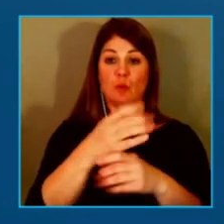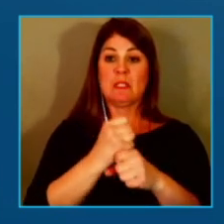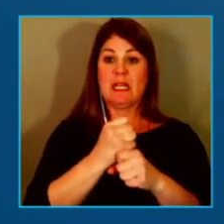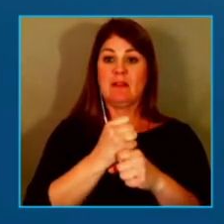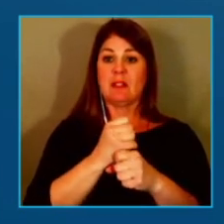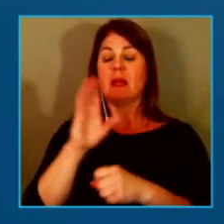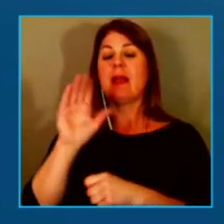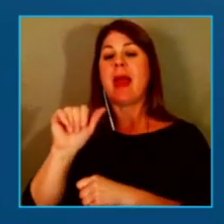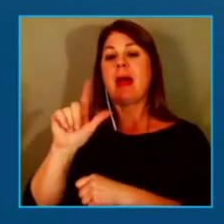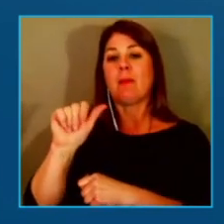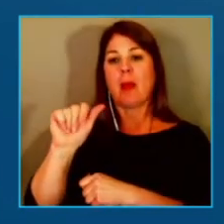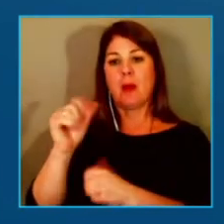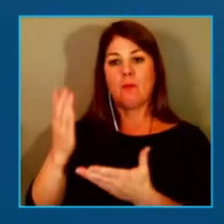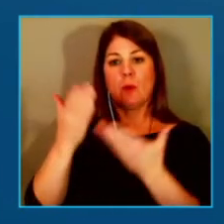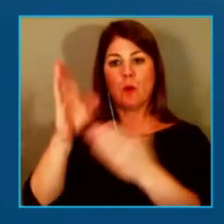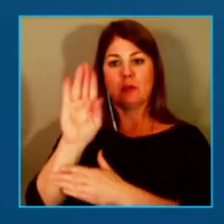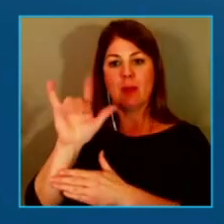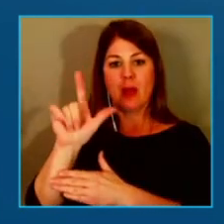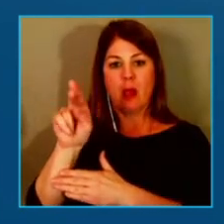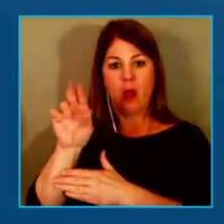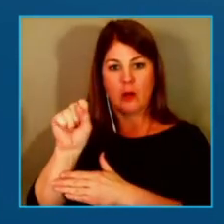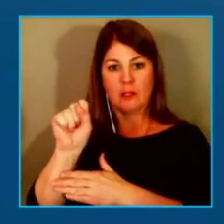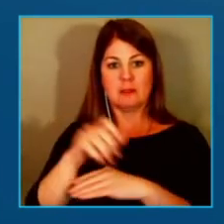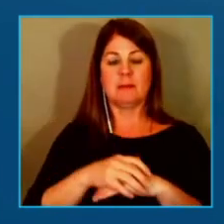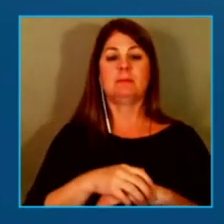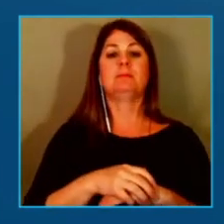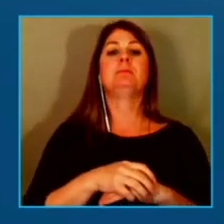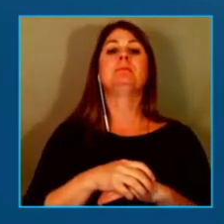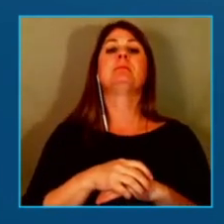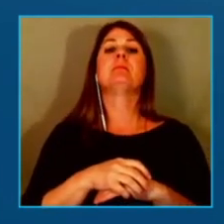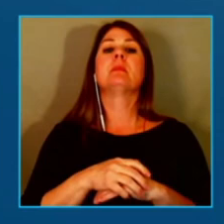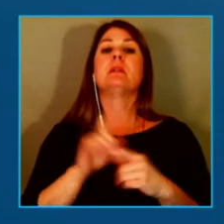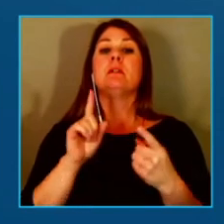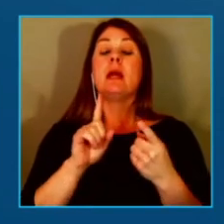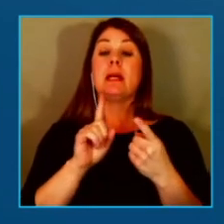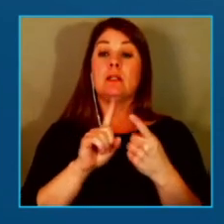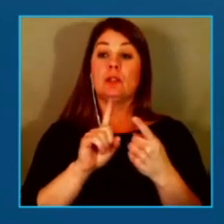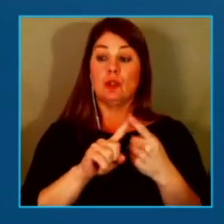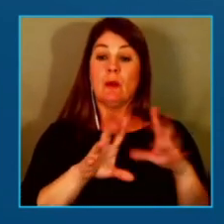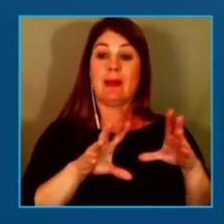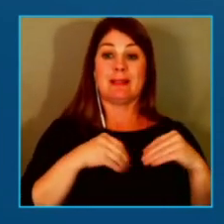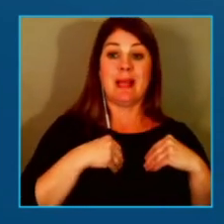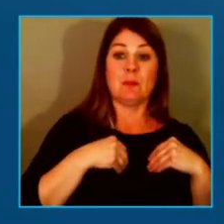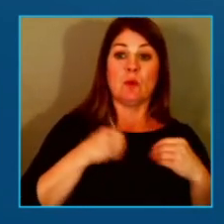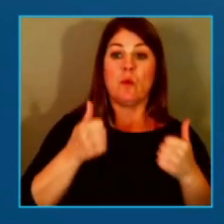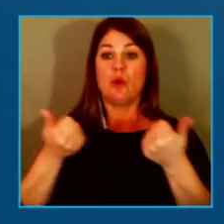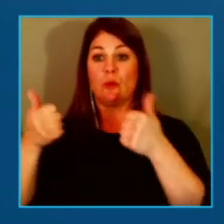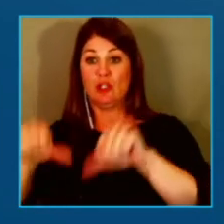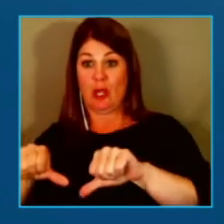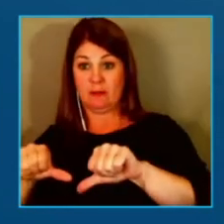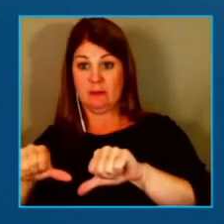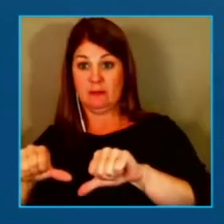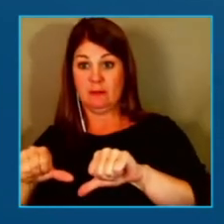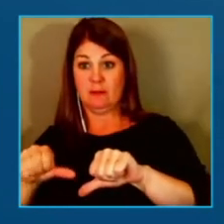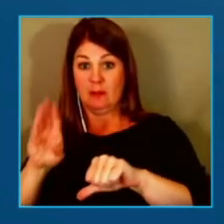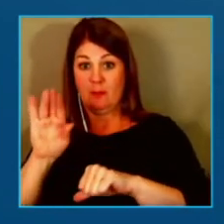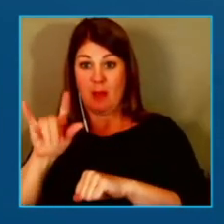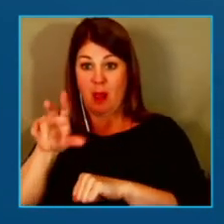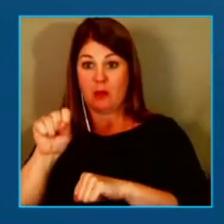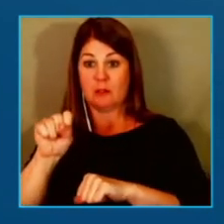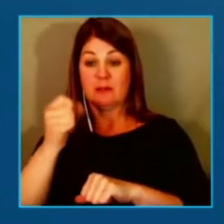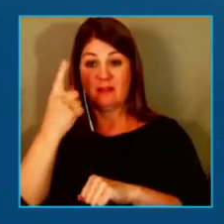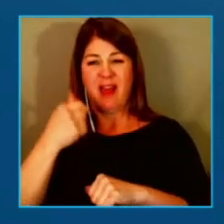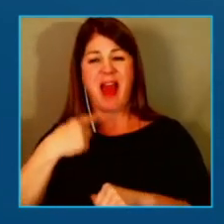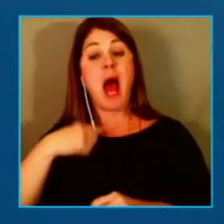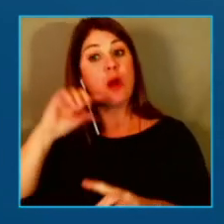had finally submitted a set of bylaws for this body to either accept or reject. I vividly